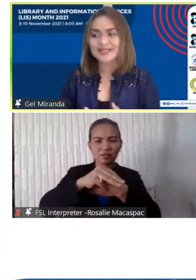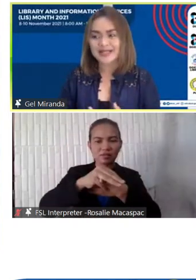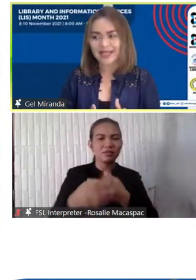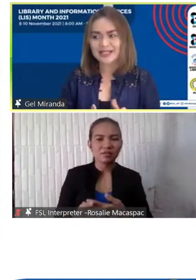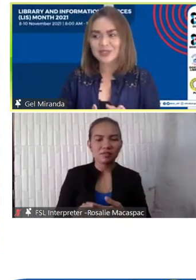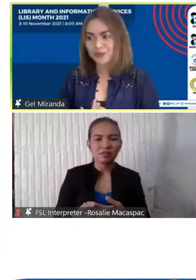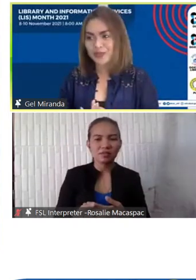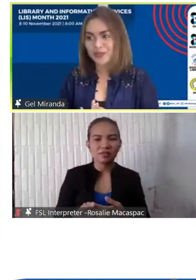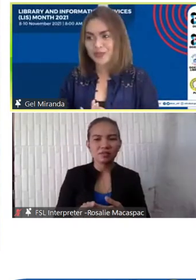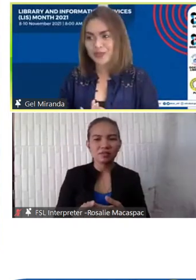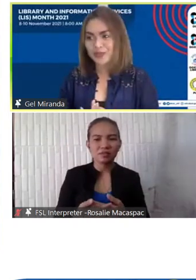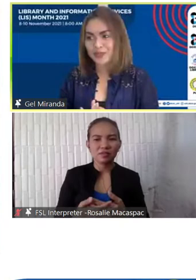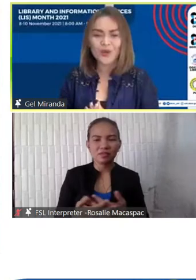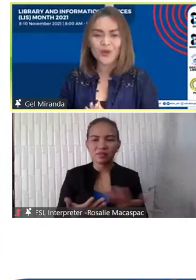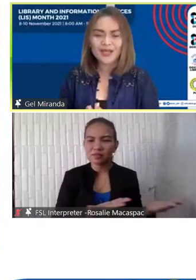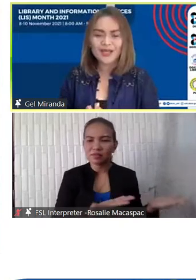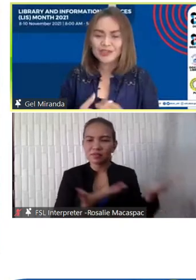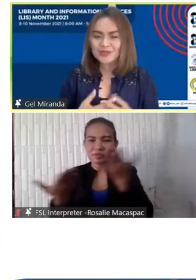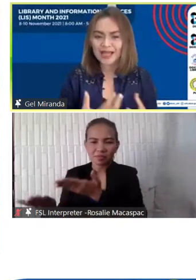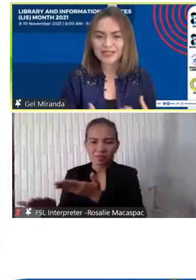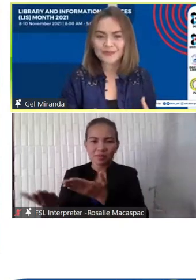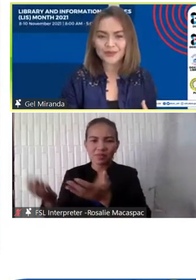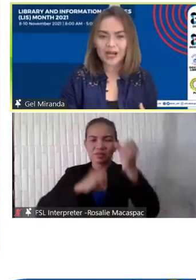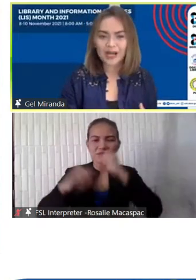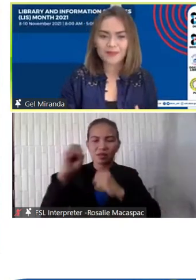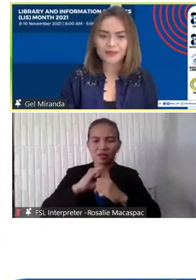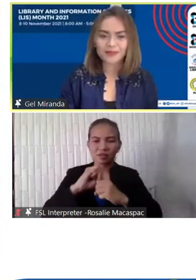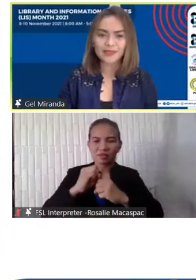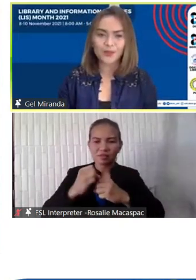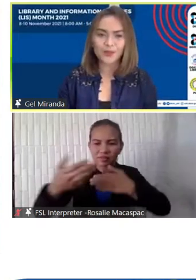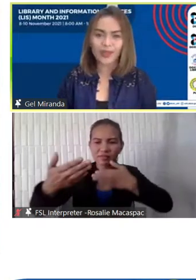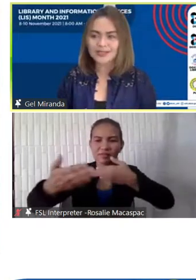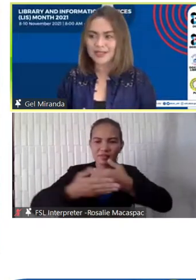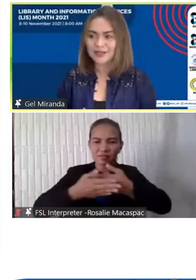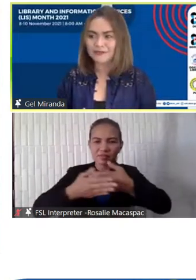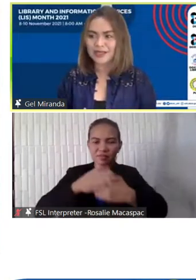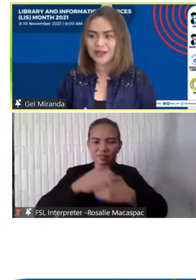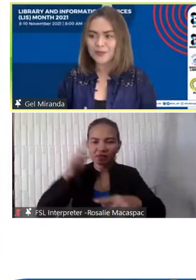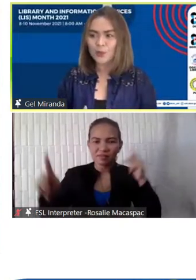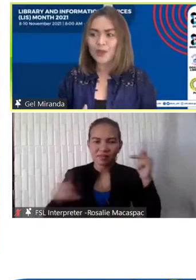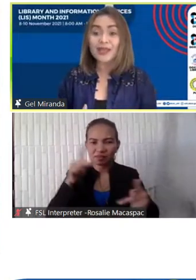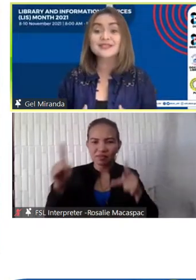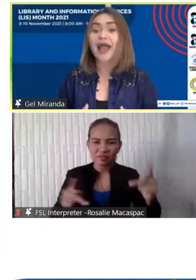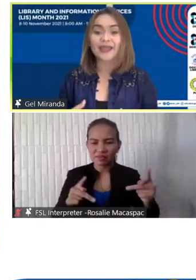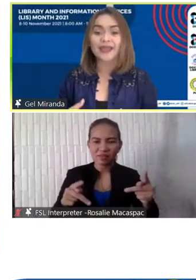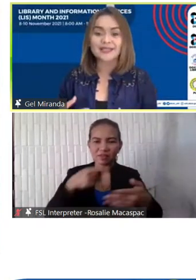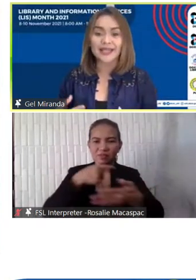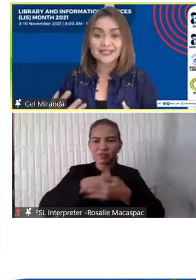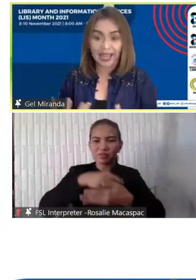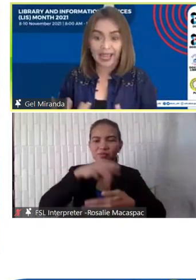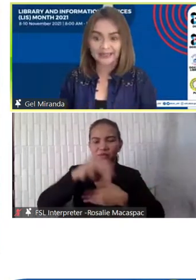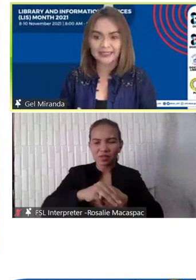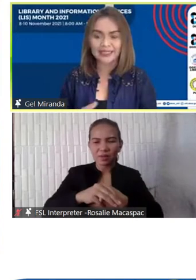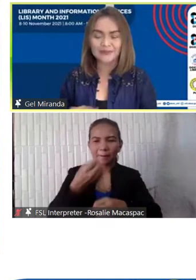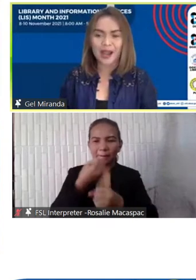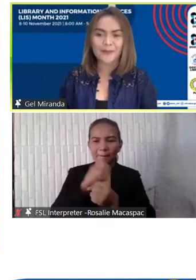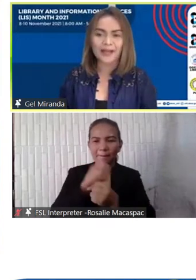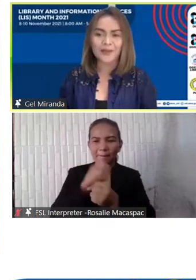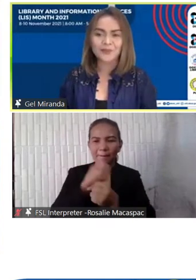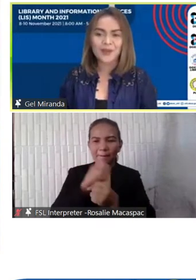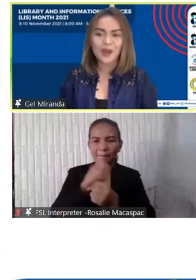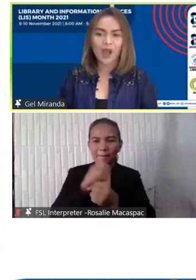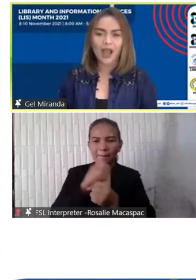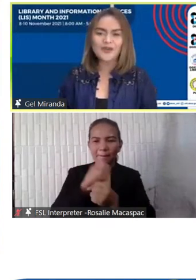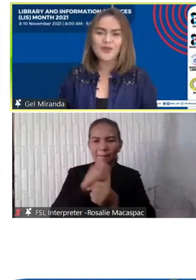we aim to bring science closer to the people. So dito sa ating programang DOST-TV, we make science exciting, di ba?